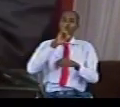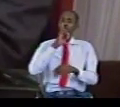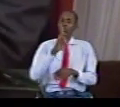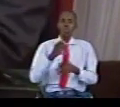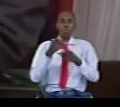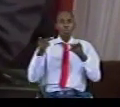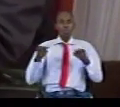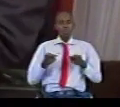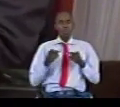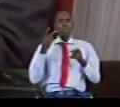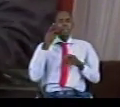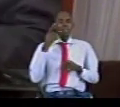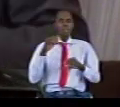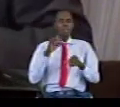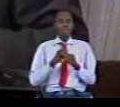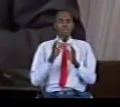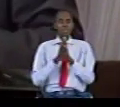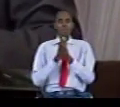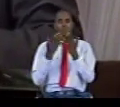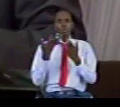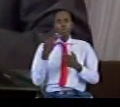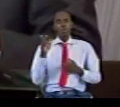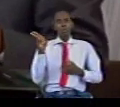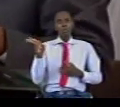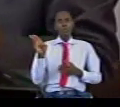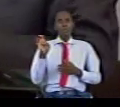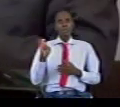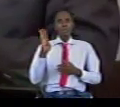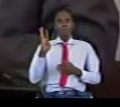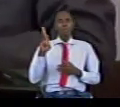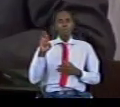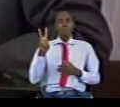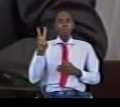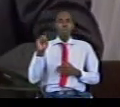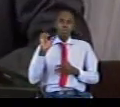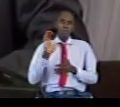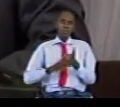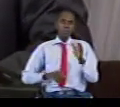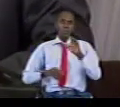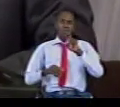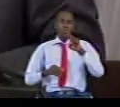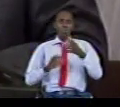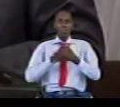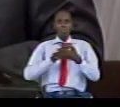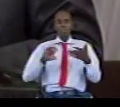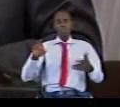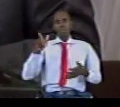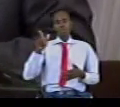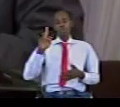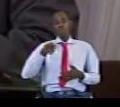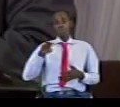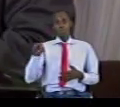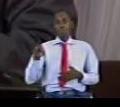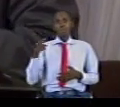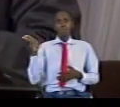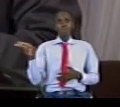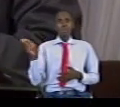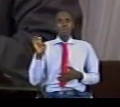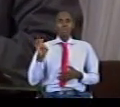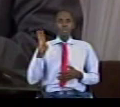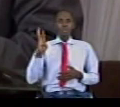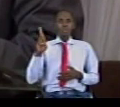of Hebrews. Hebrews chapter 12, and I'm reading here from verse 22. Hebrews chapter